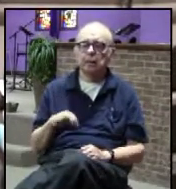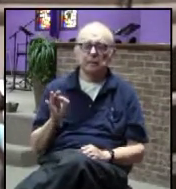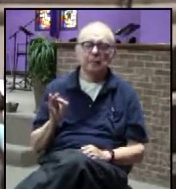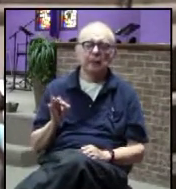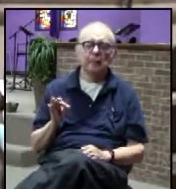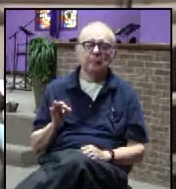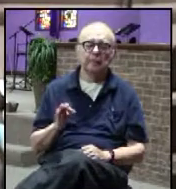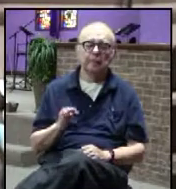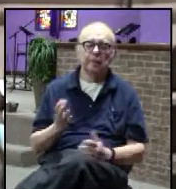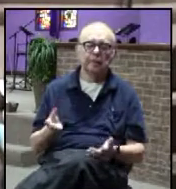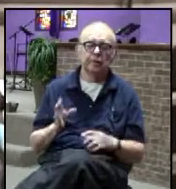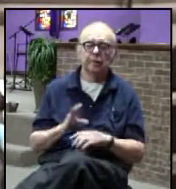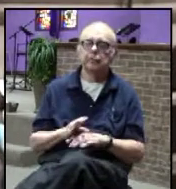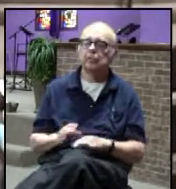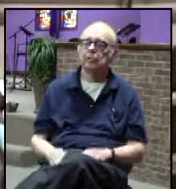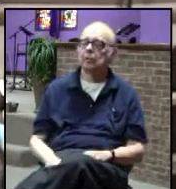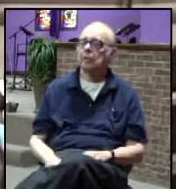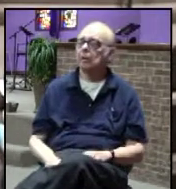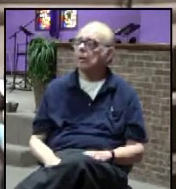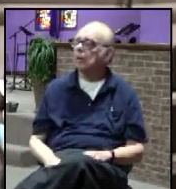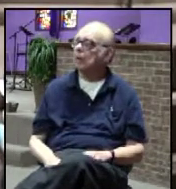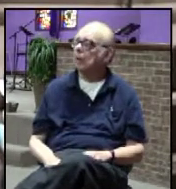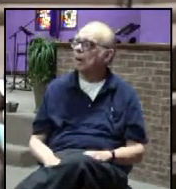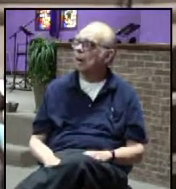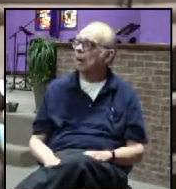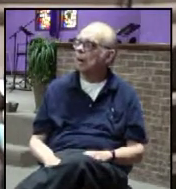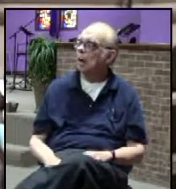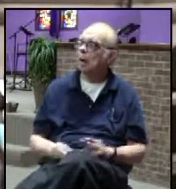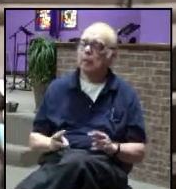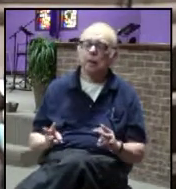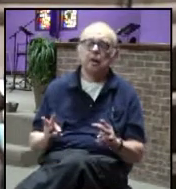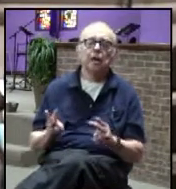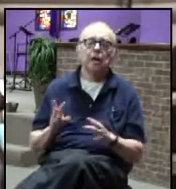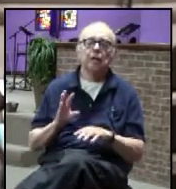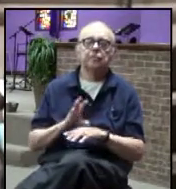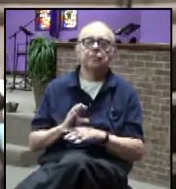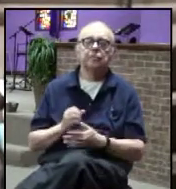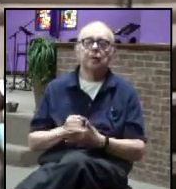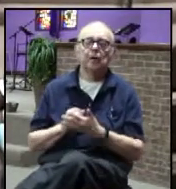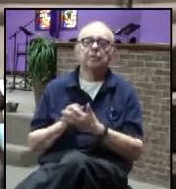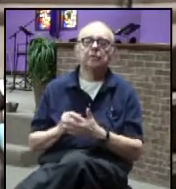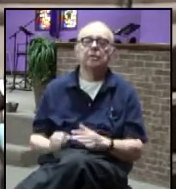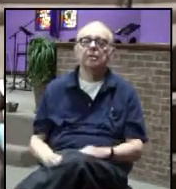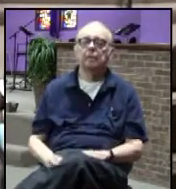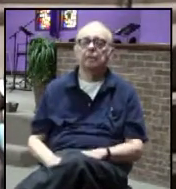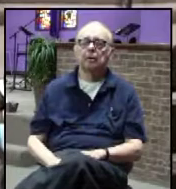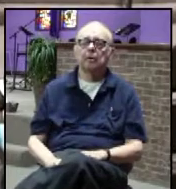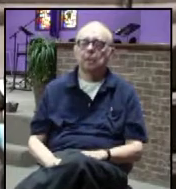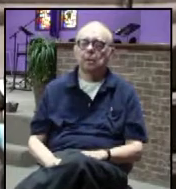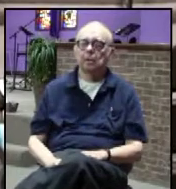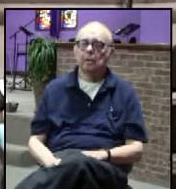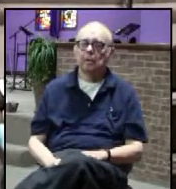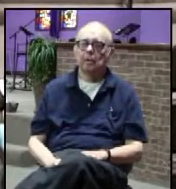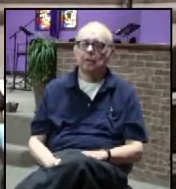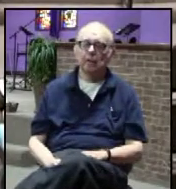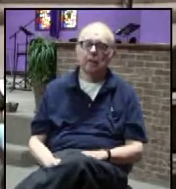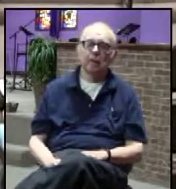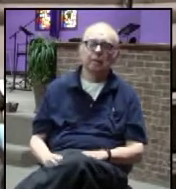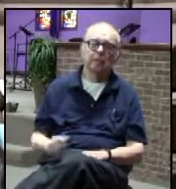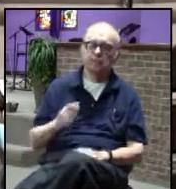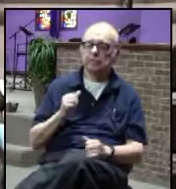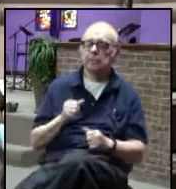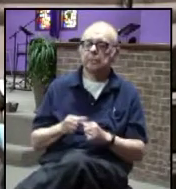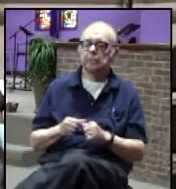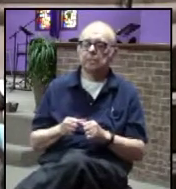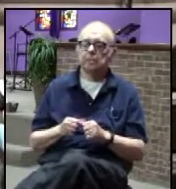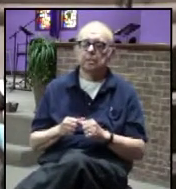them up. Okay? It's the way the church helps. And we're good stewards. I can guarantee you